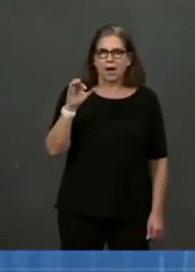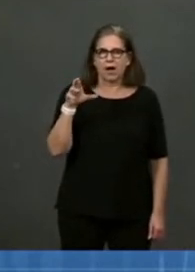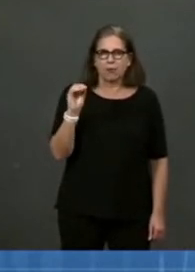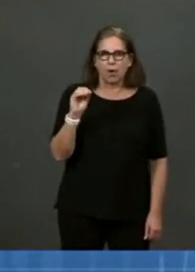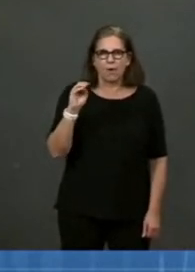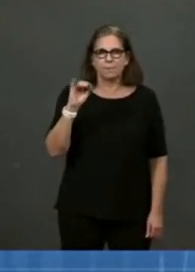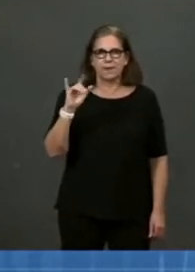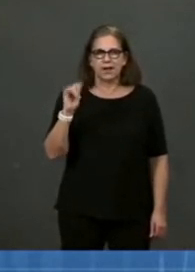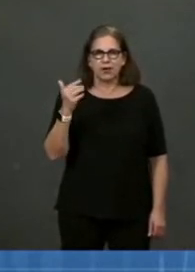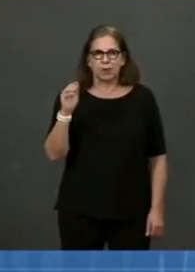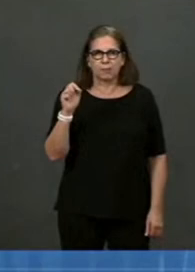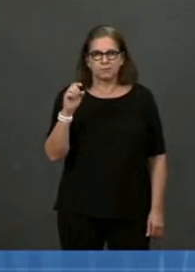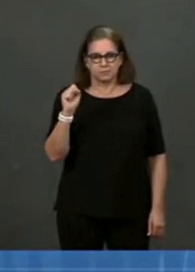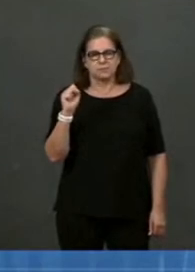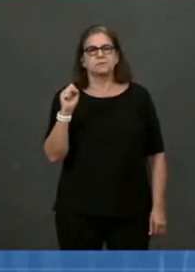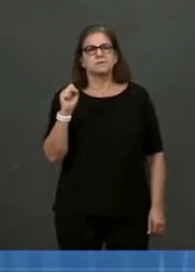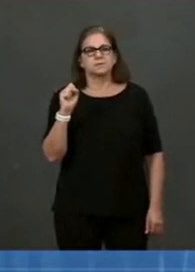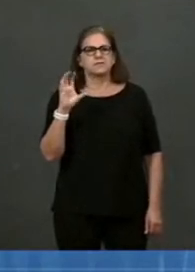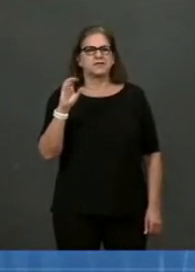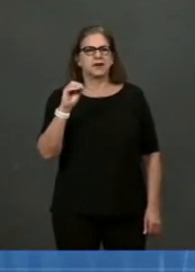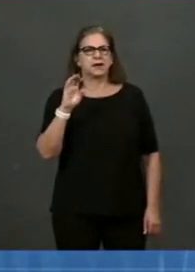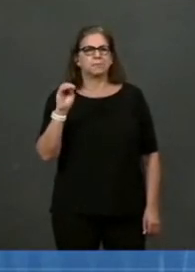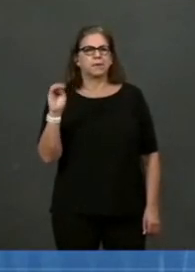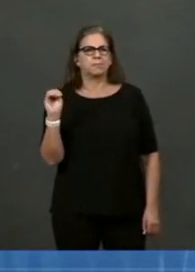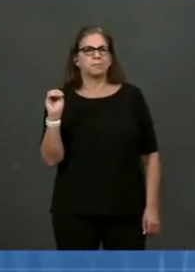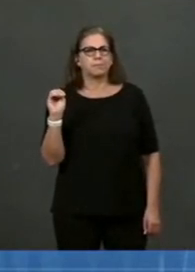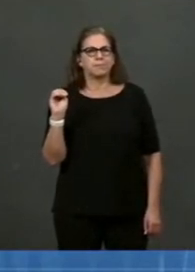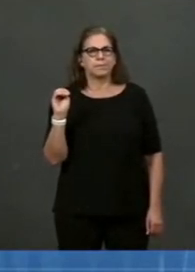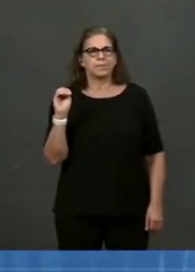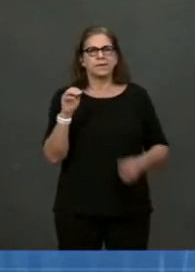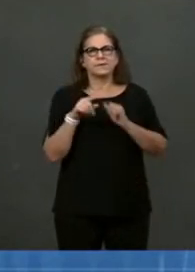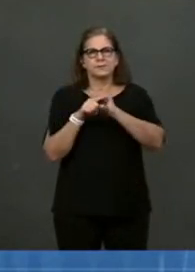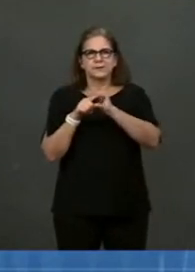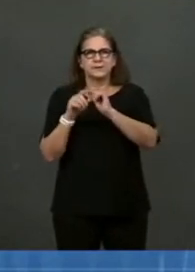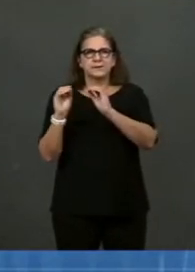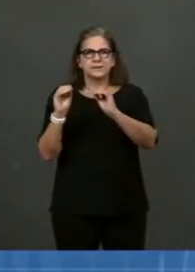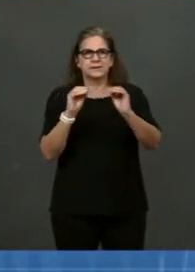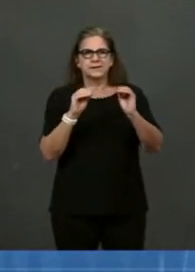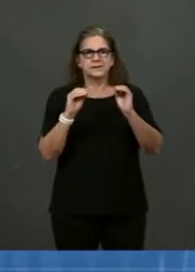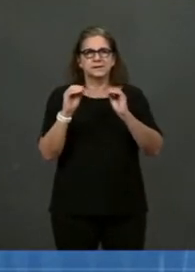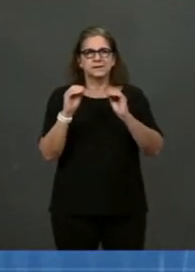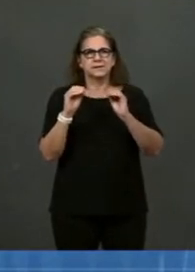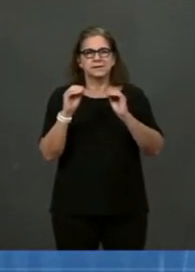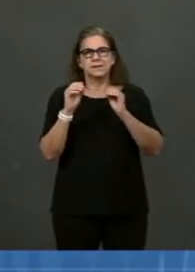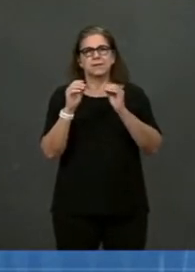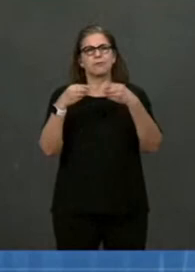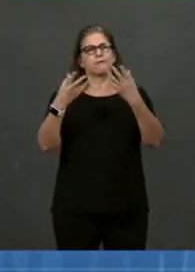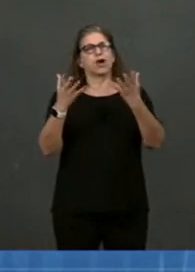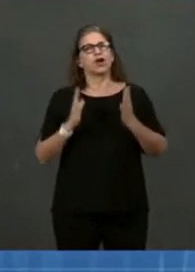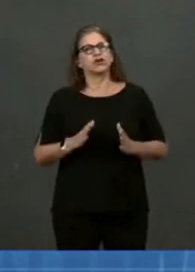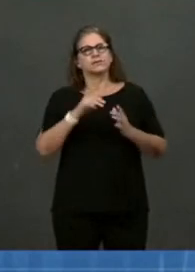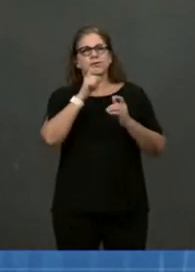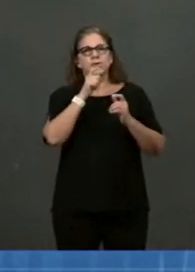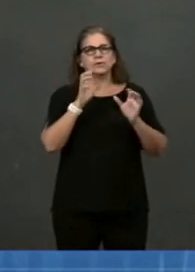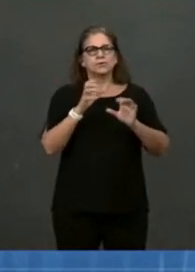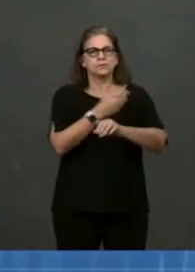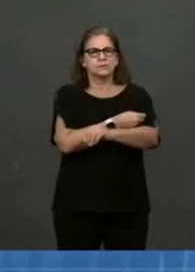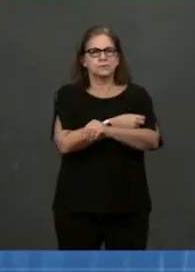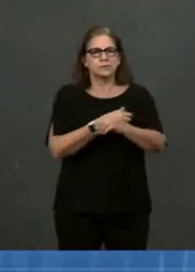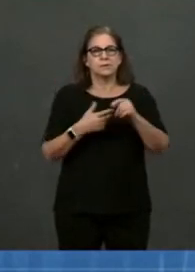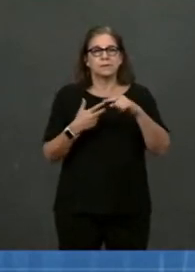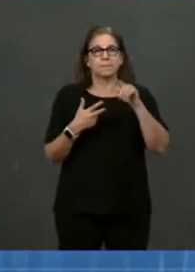we're reaching out and doing a lot of training and teaching with our providers, our pharmacists, to make sure that the booster dose for Moderna is known to be a 50